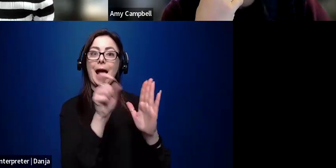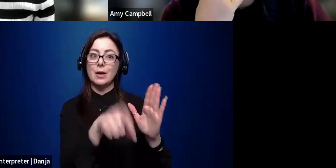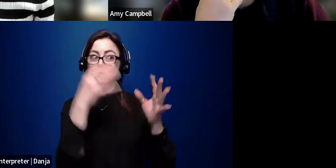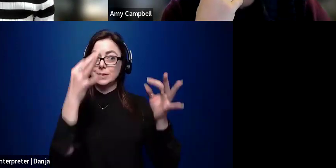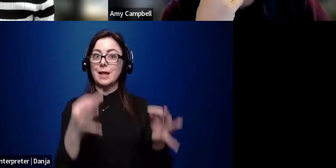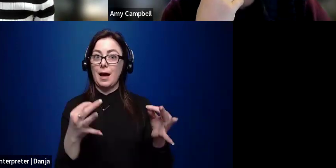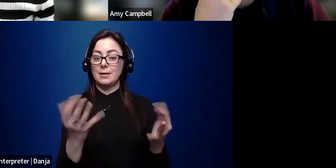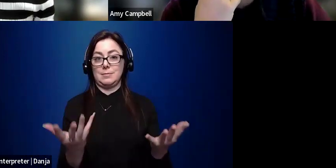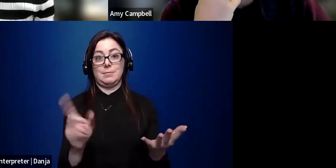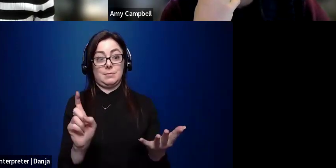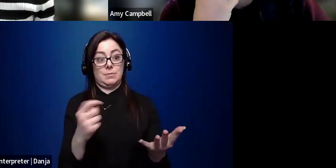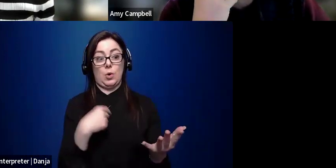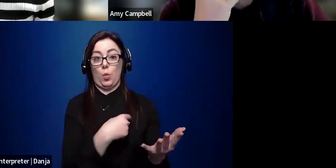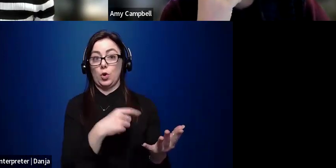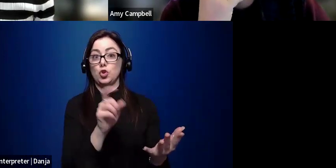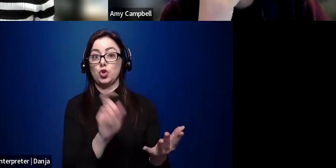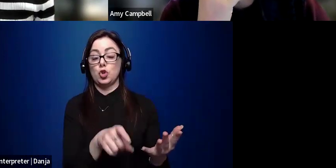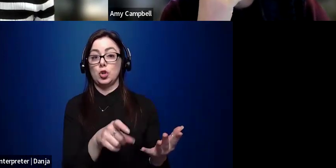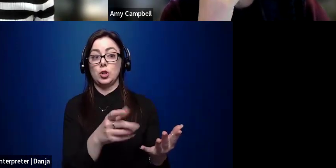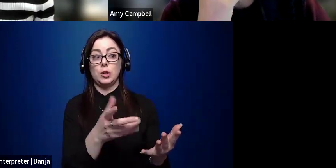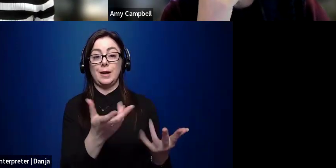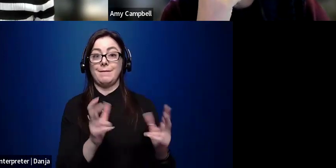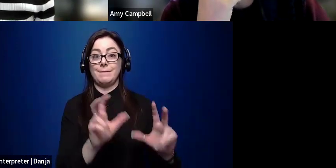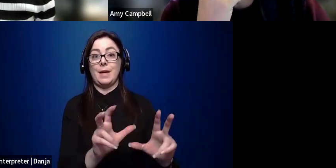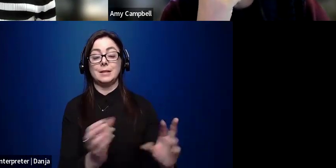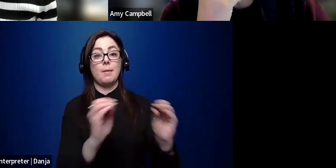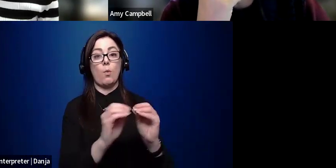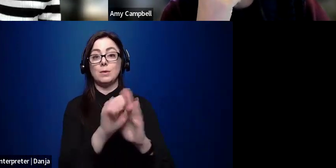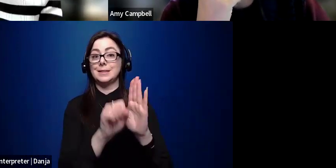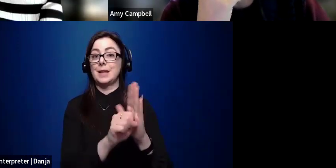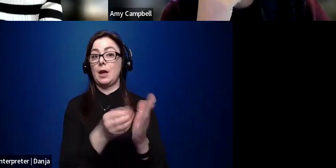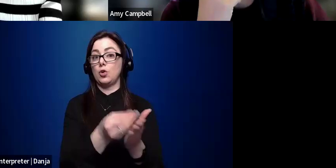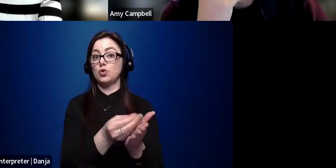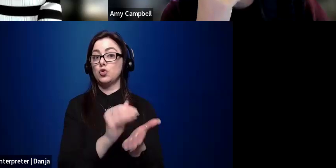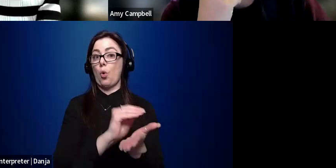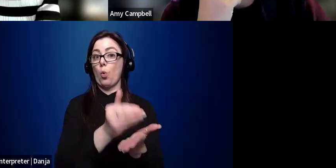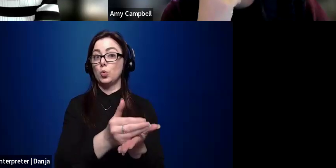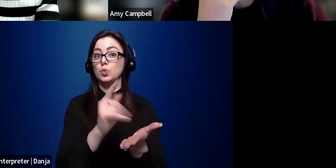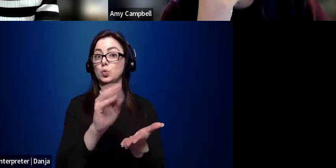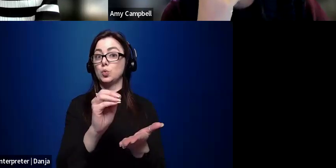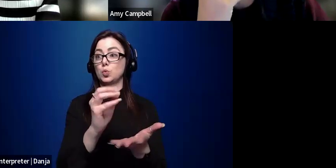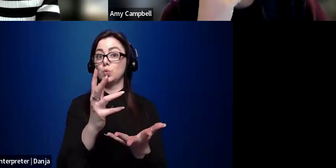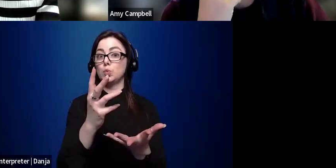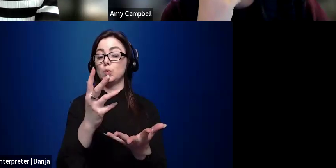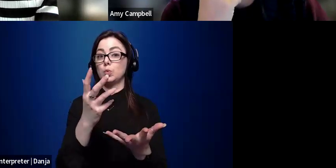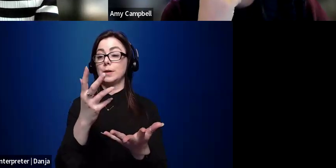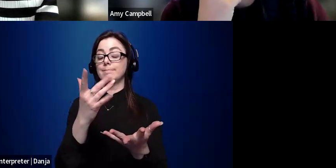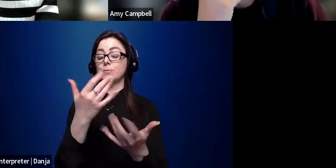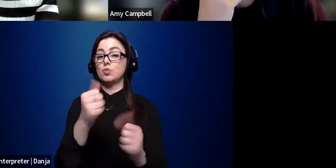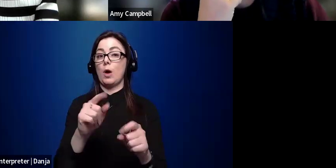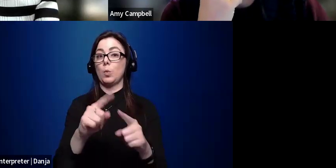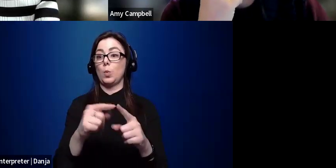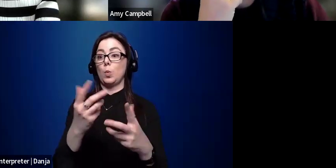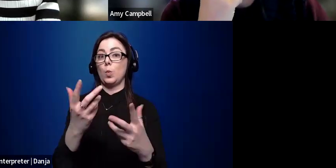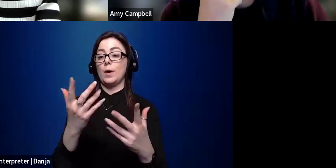important enough to invest more state dollars to make up for what the feds may have decided to do.